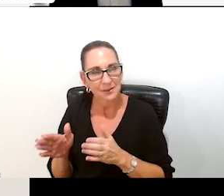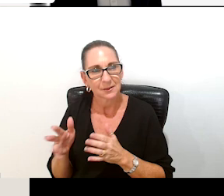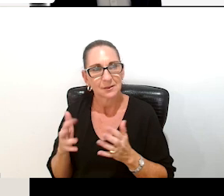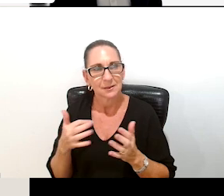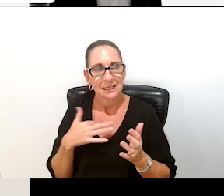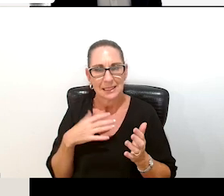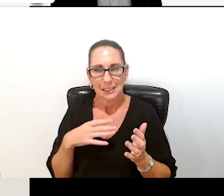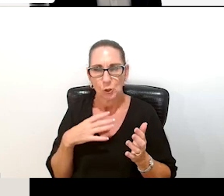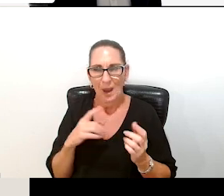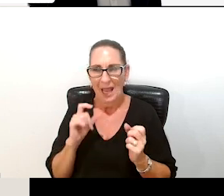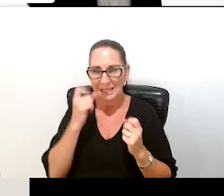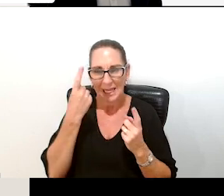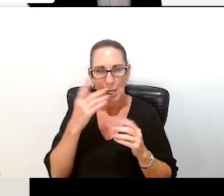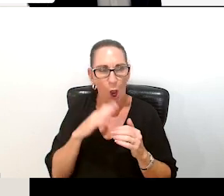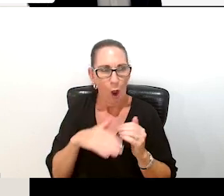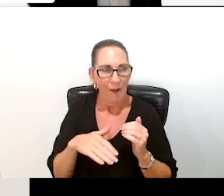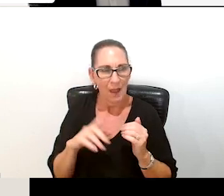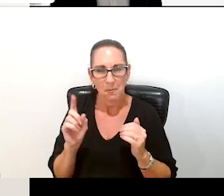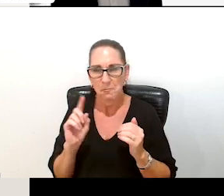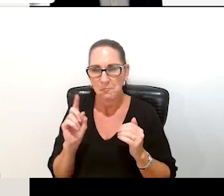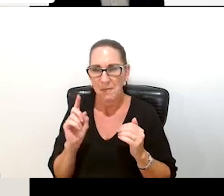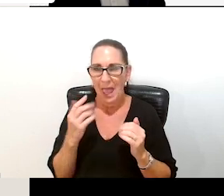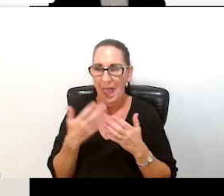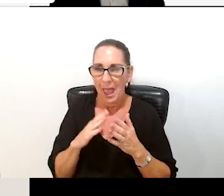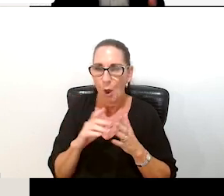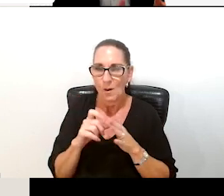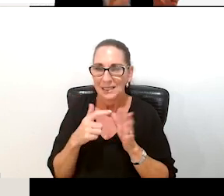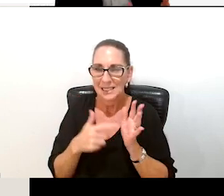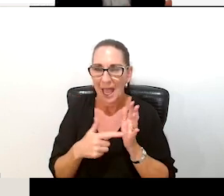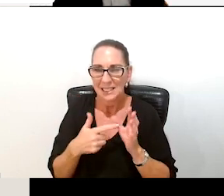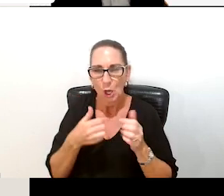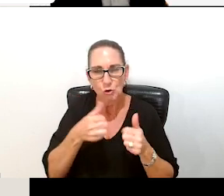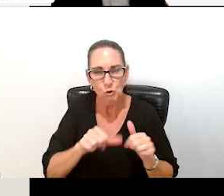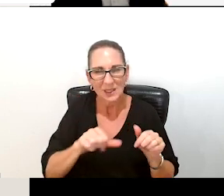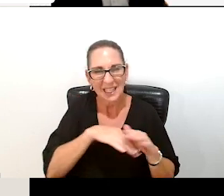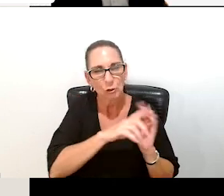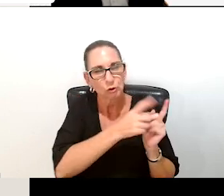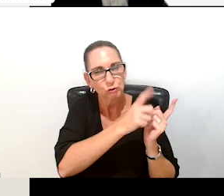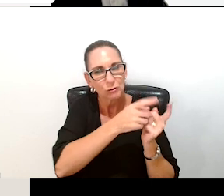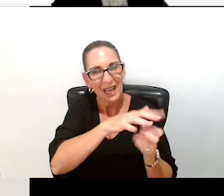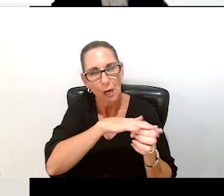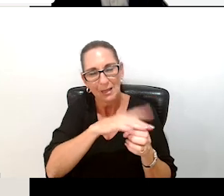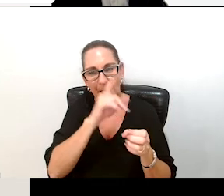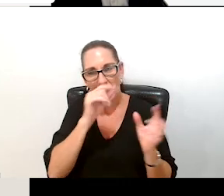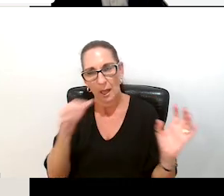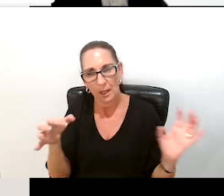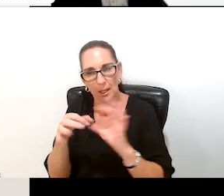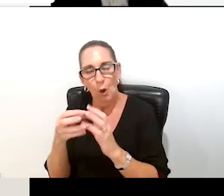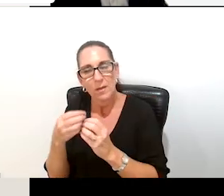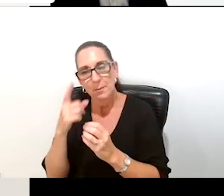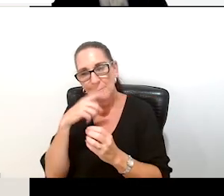the latest in the way data is being used in other areas to bring benefit to people with intellectual